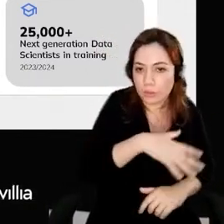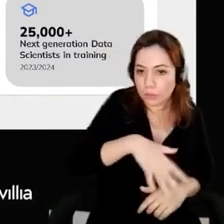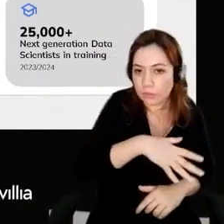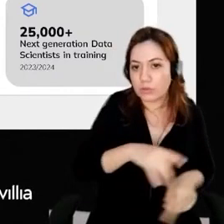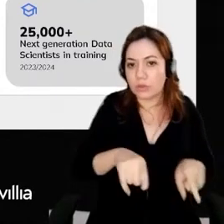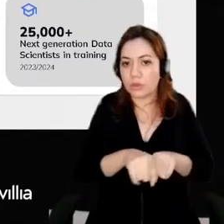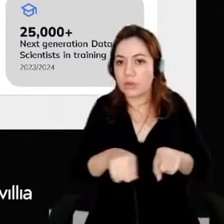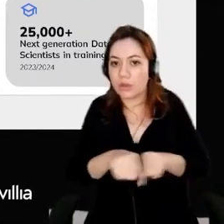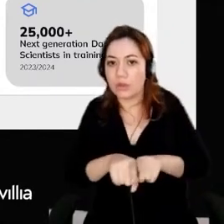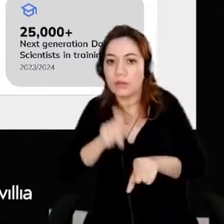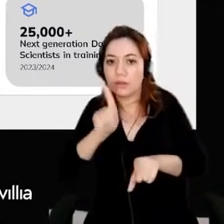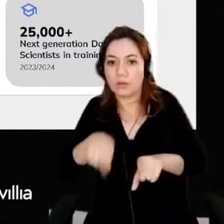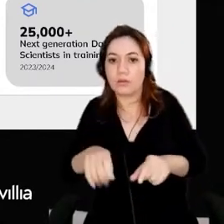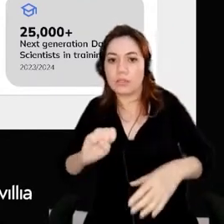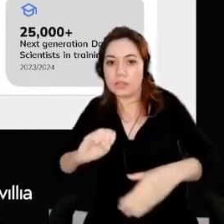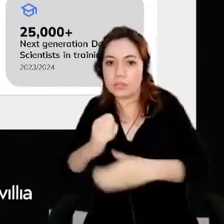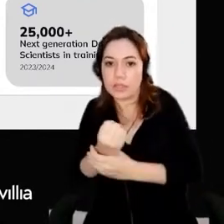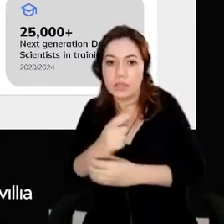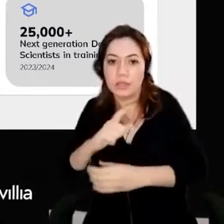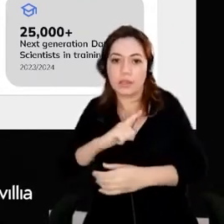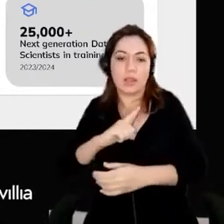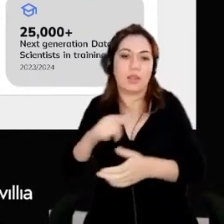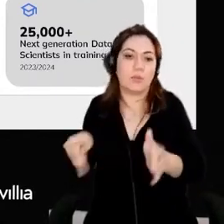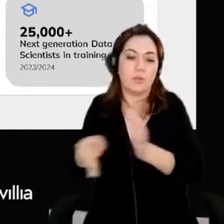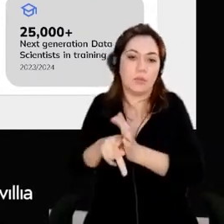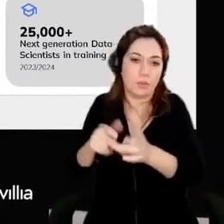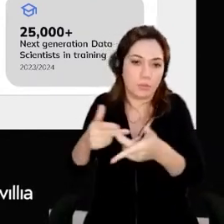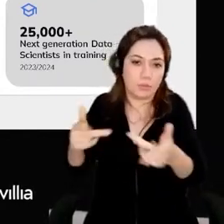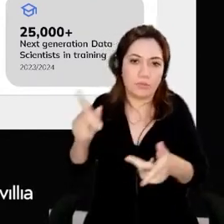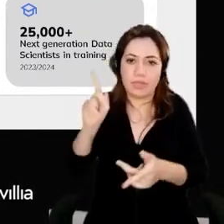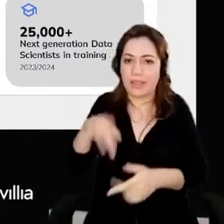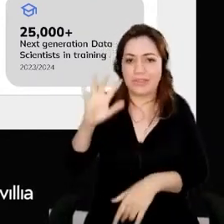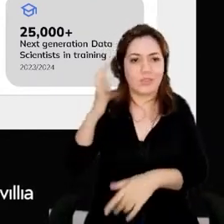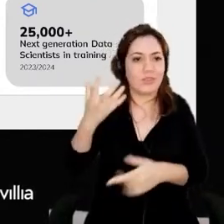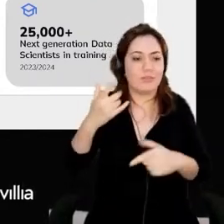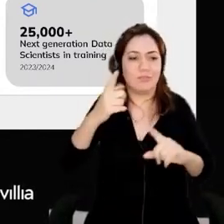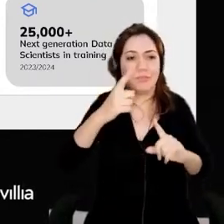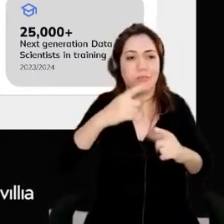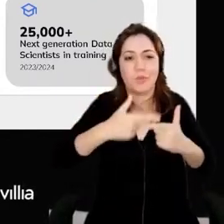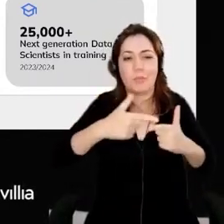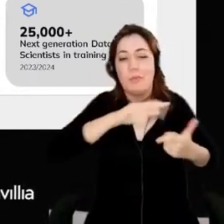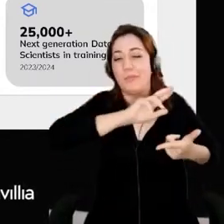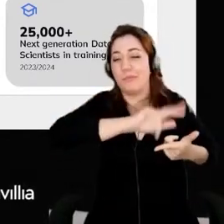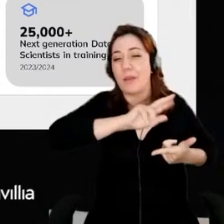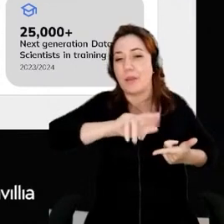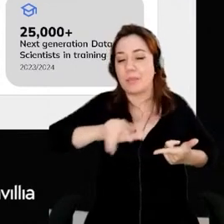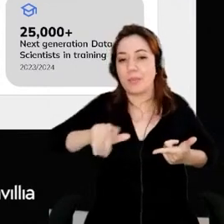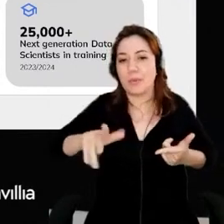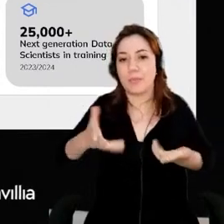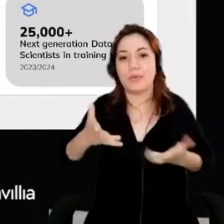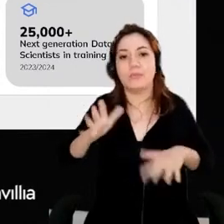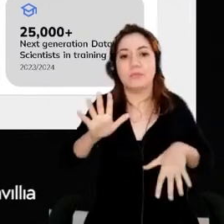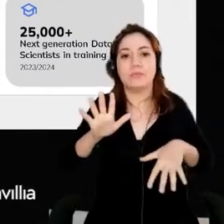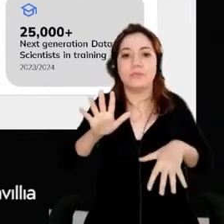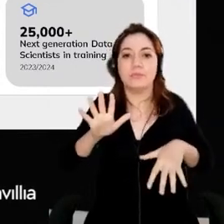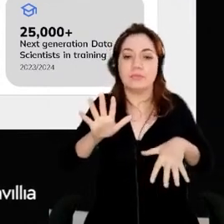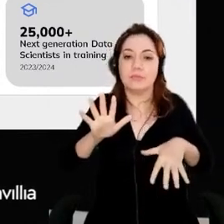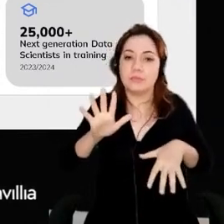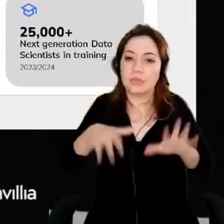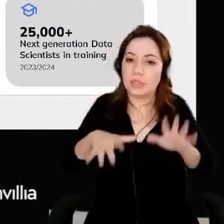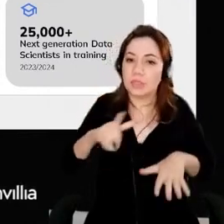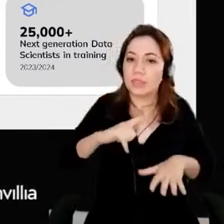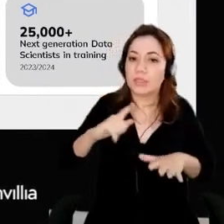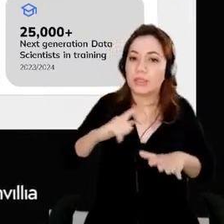for, solving all kinds of problems, around helping perhaps telco companies think about where they